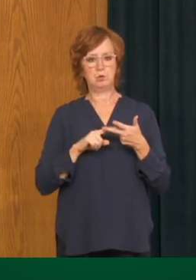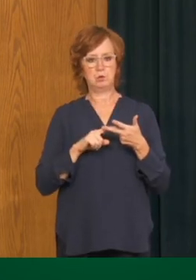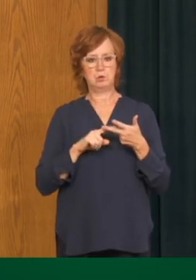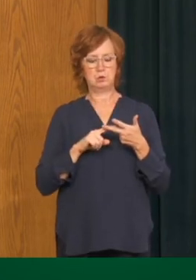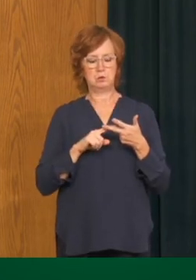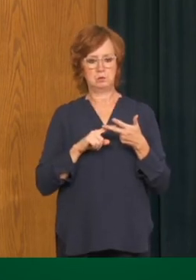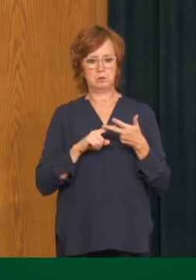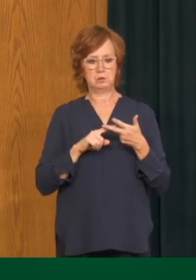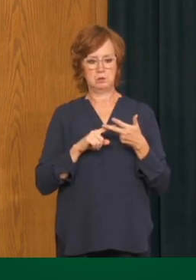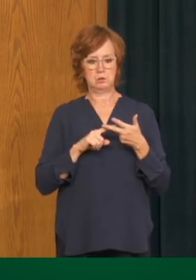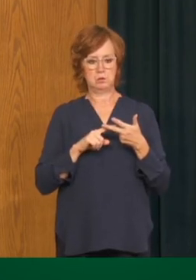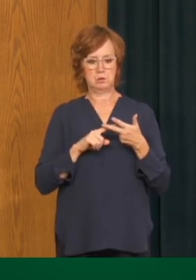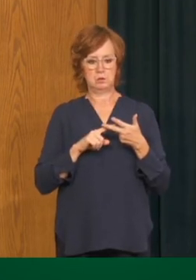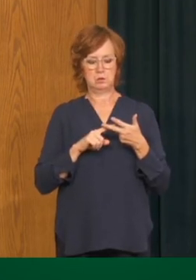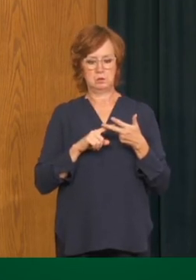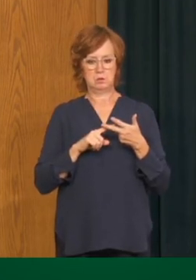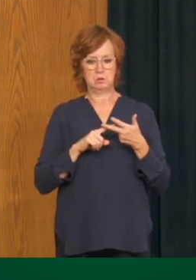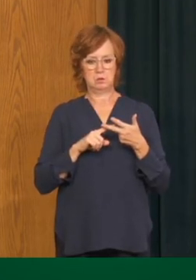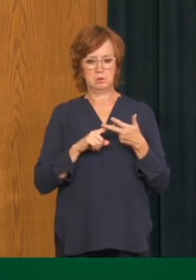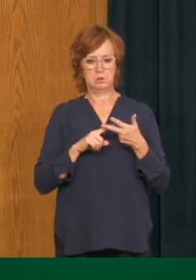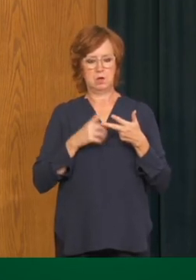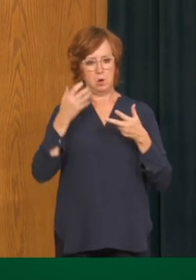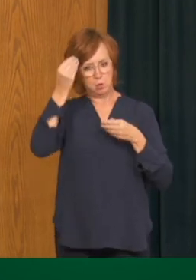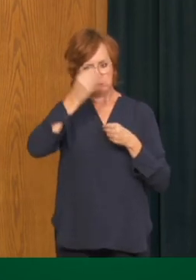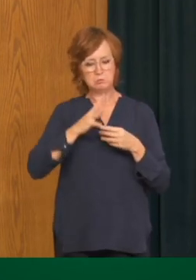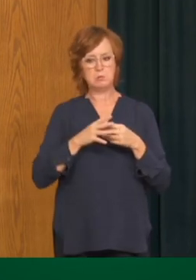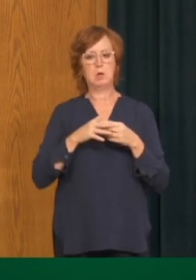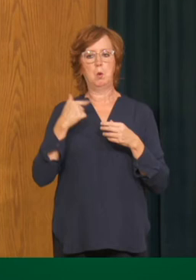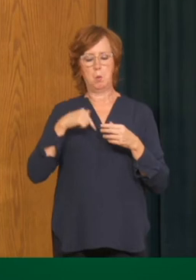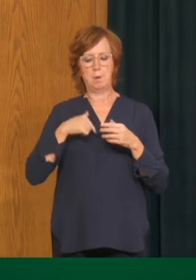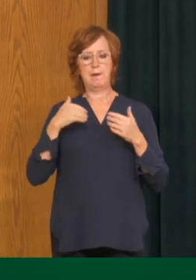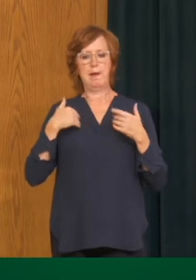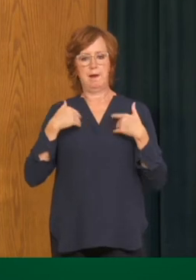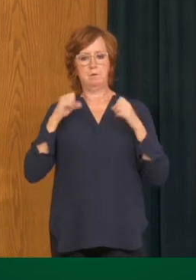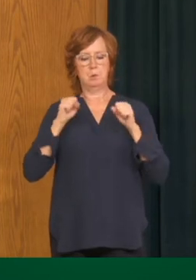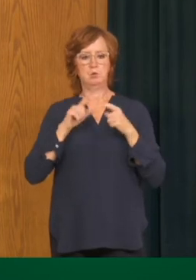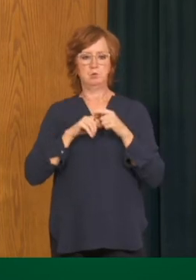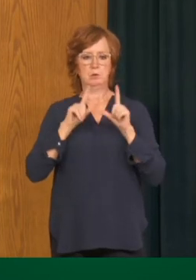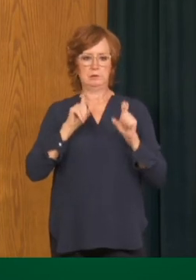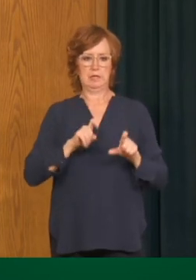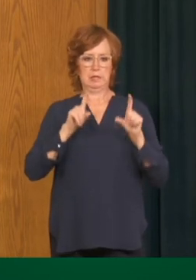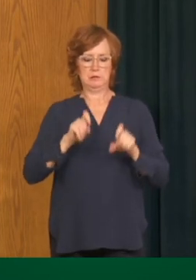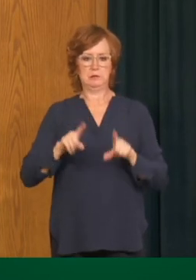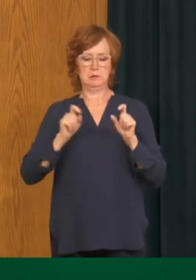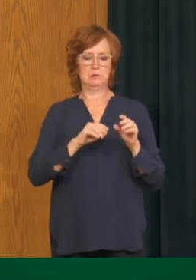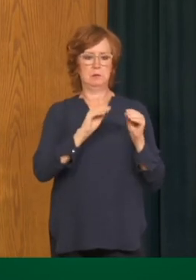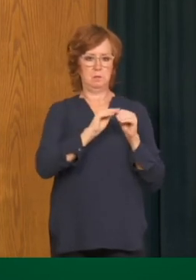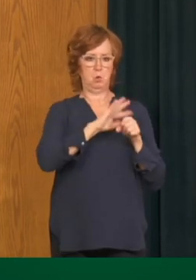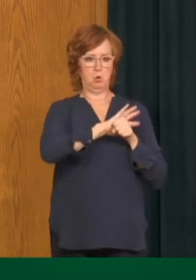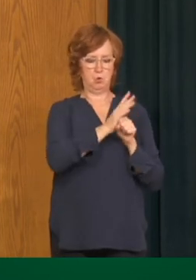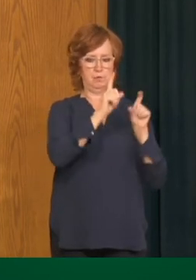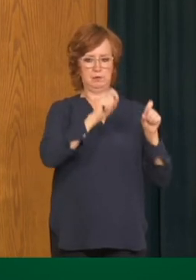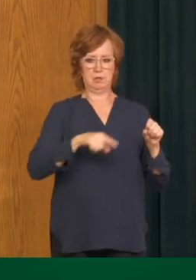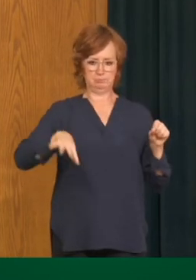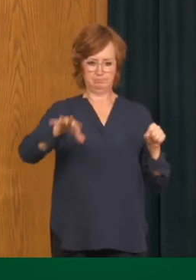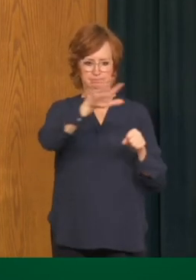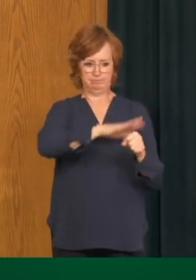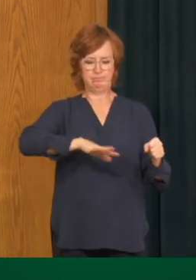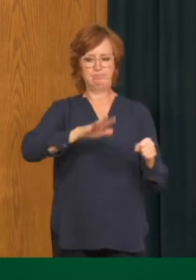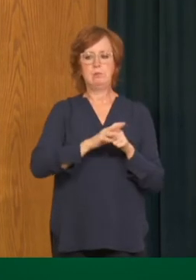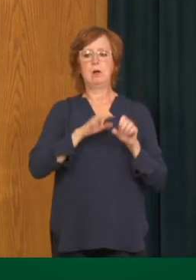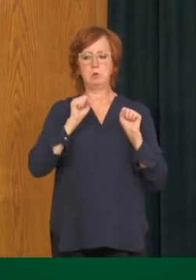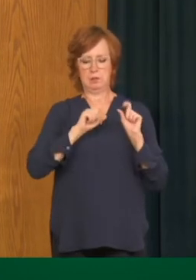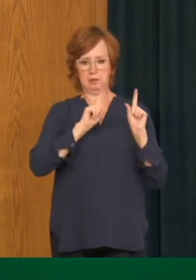the clarity around our testing capacity, in particular the testing capacity that we'll have available in our